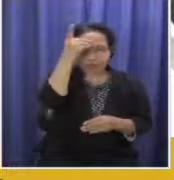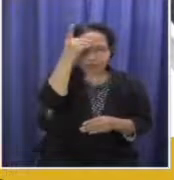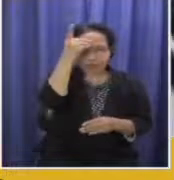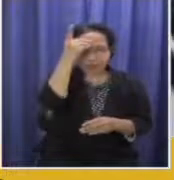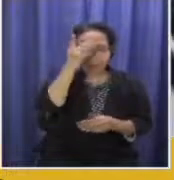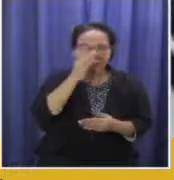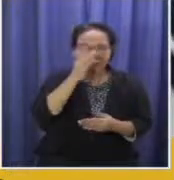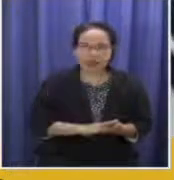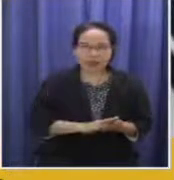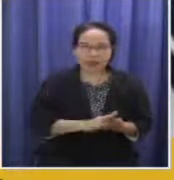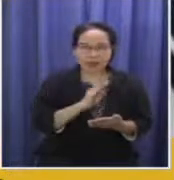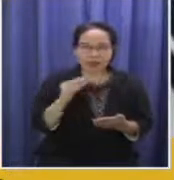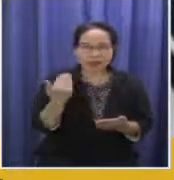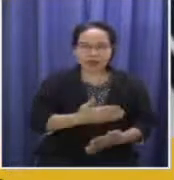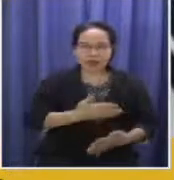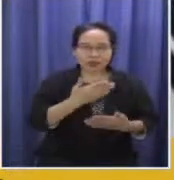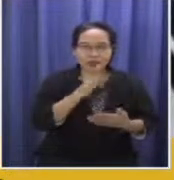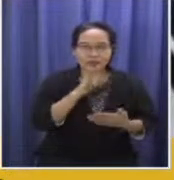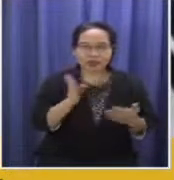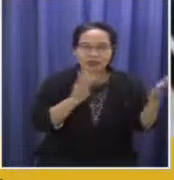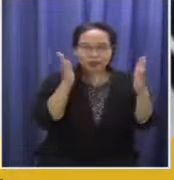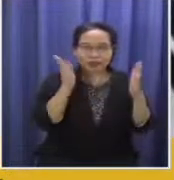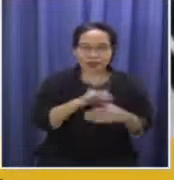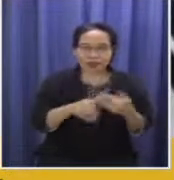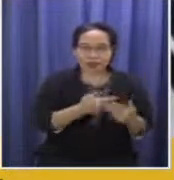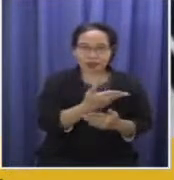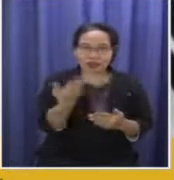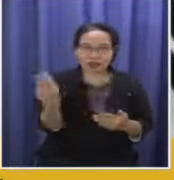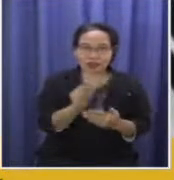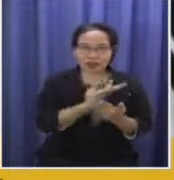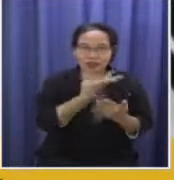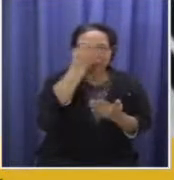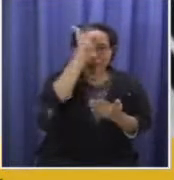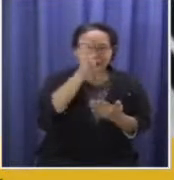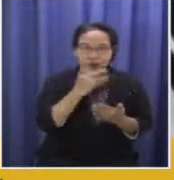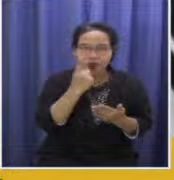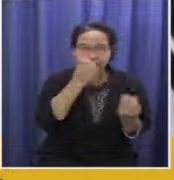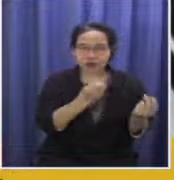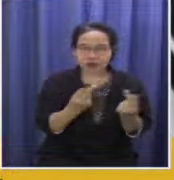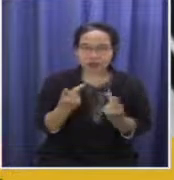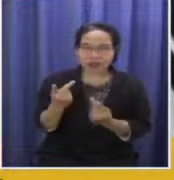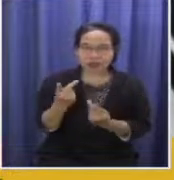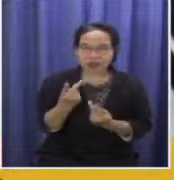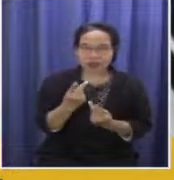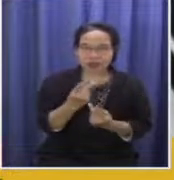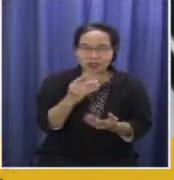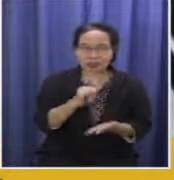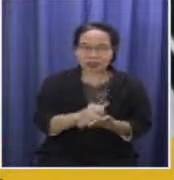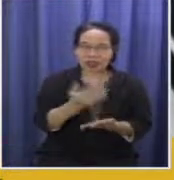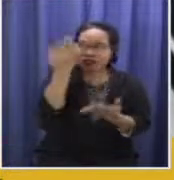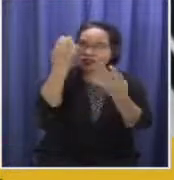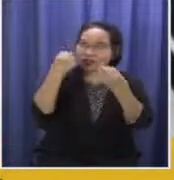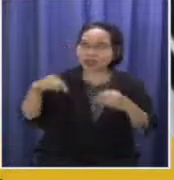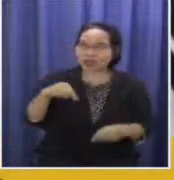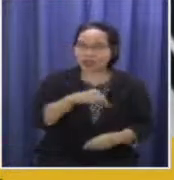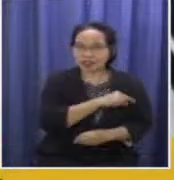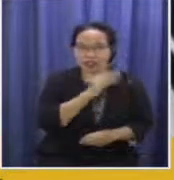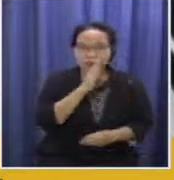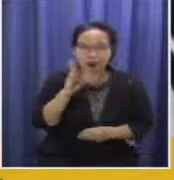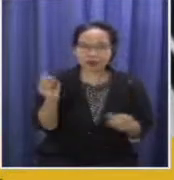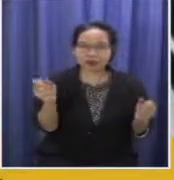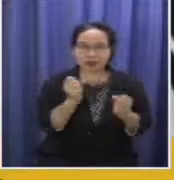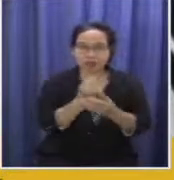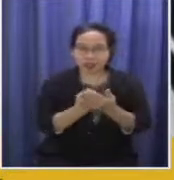Amen. It has been our pleasure to be of service to all of you, and we thank God for this opportunity that He gave us to be